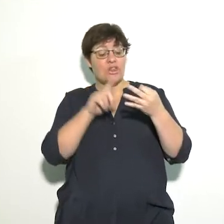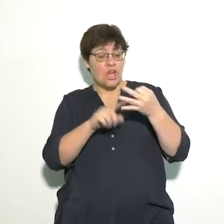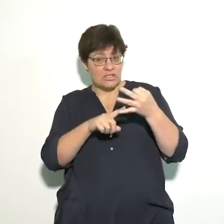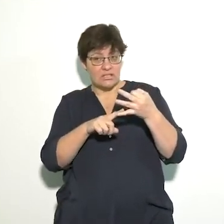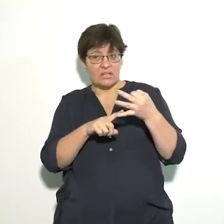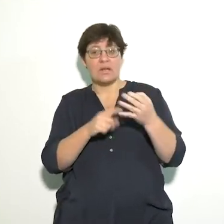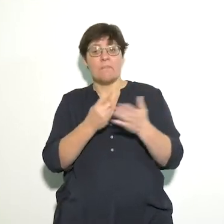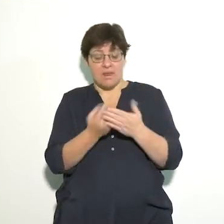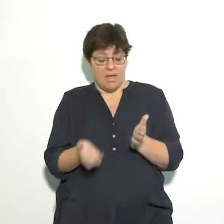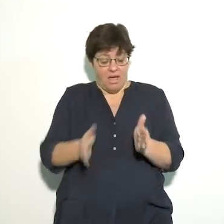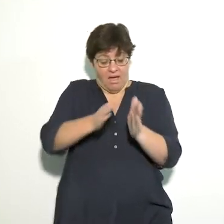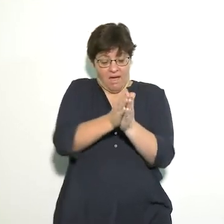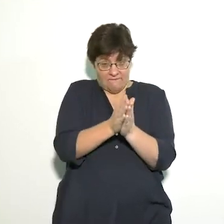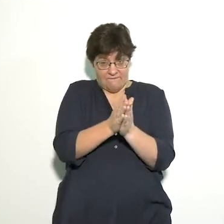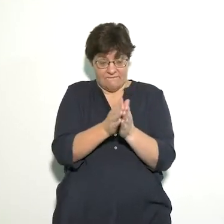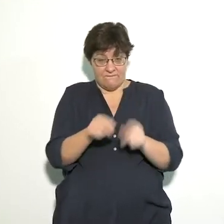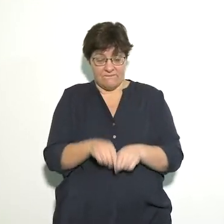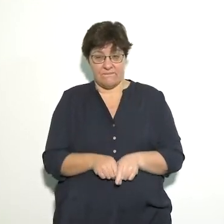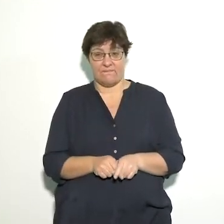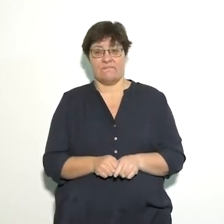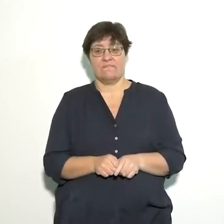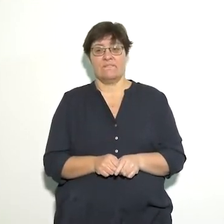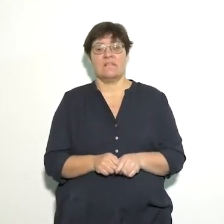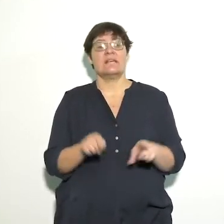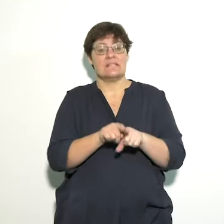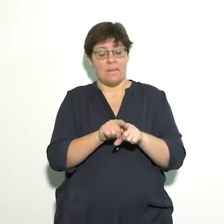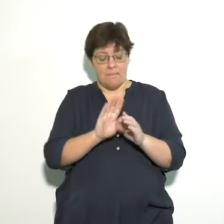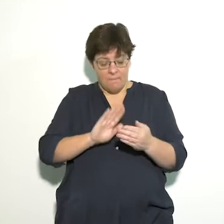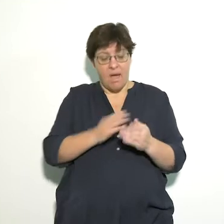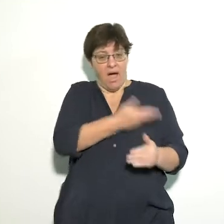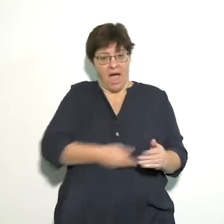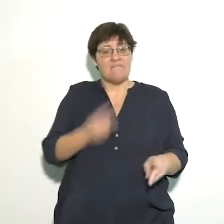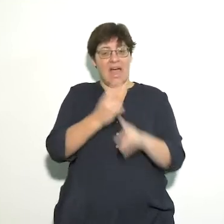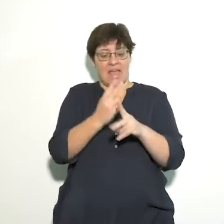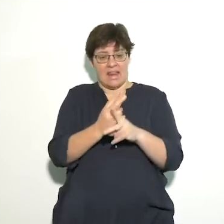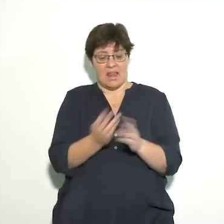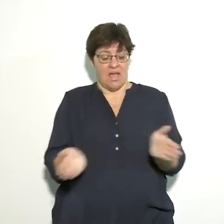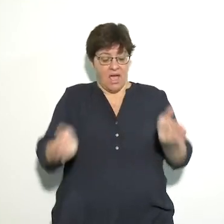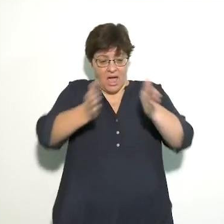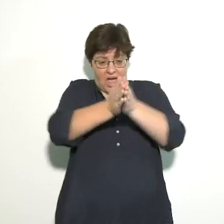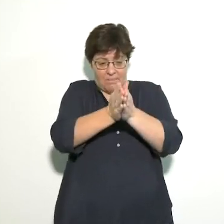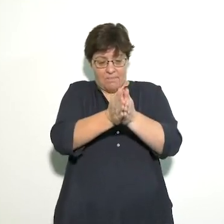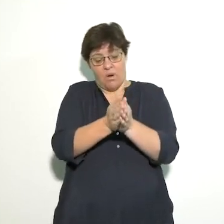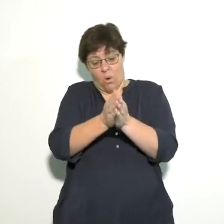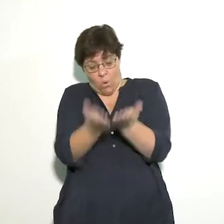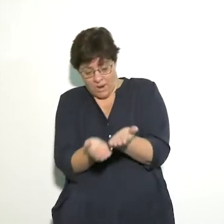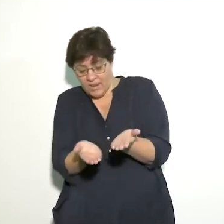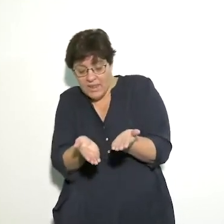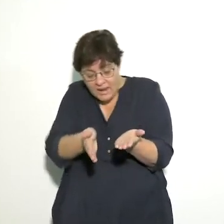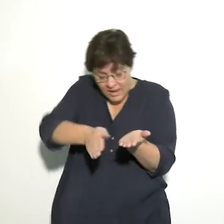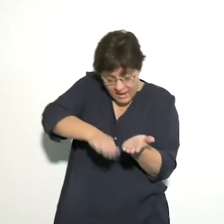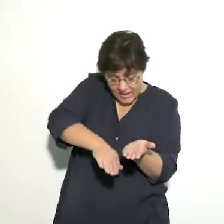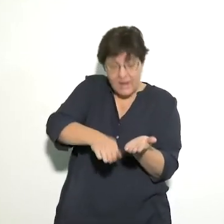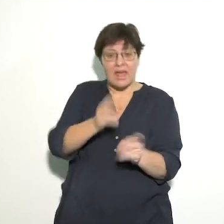going to fold your page in half and then you're going to double it up again. As you can see, I have already done on this